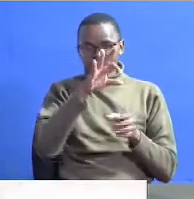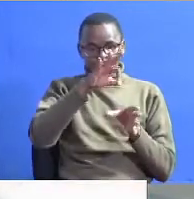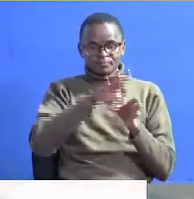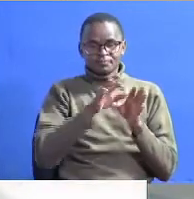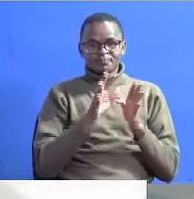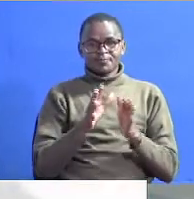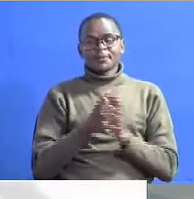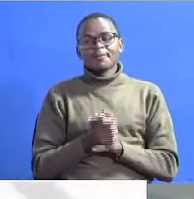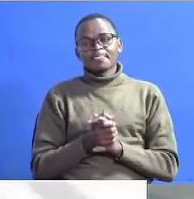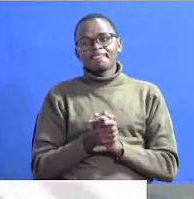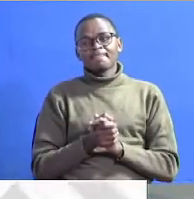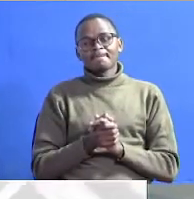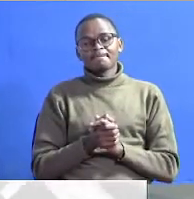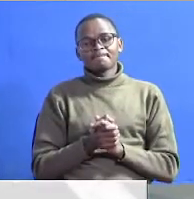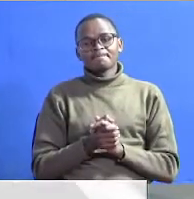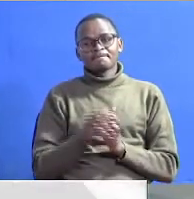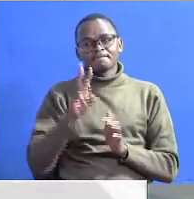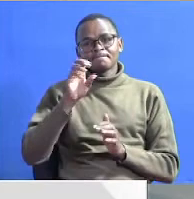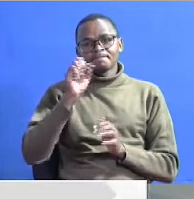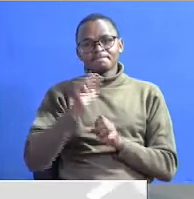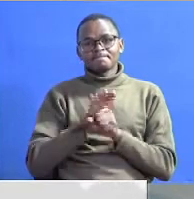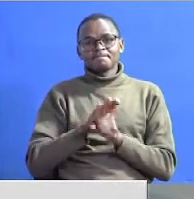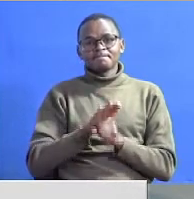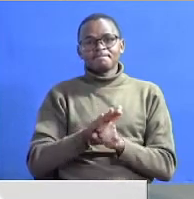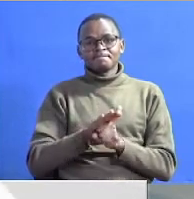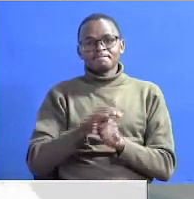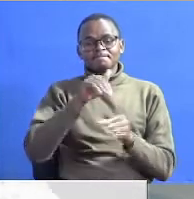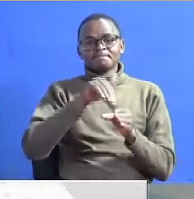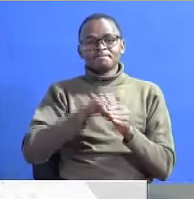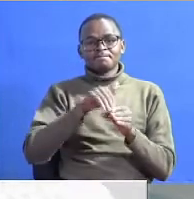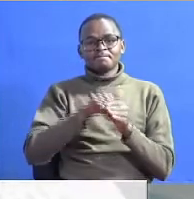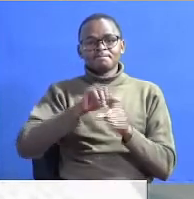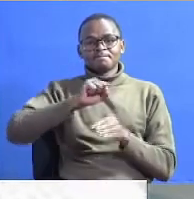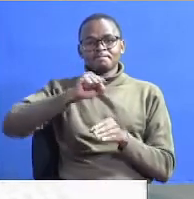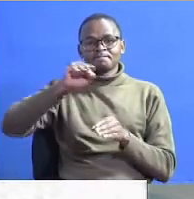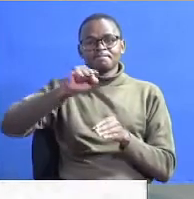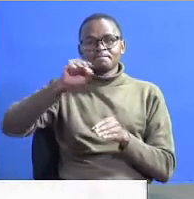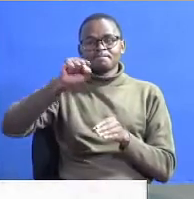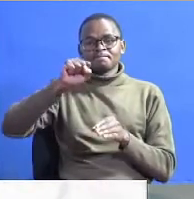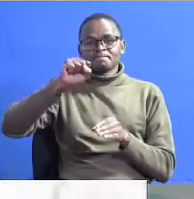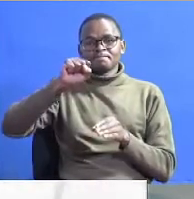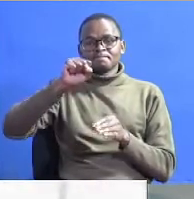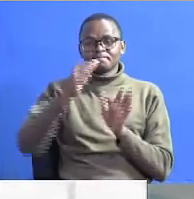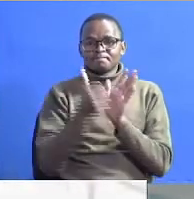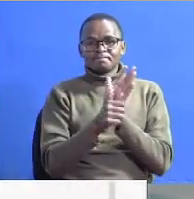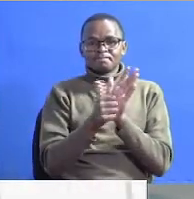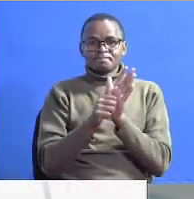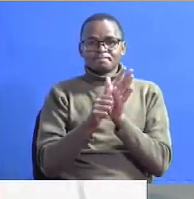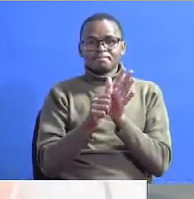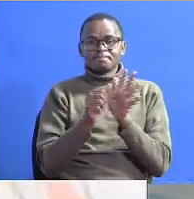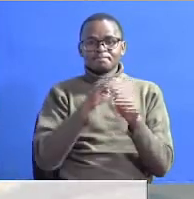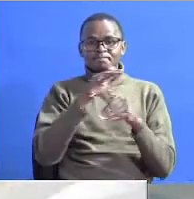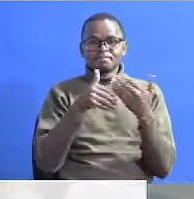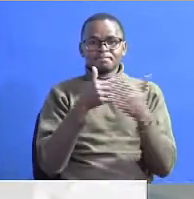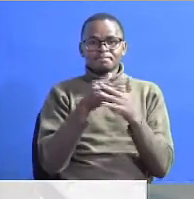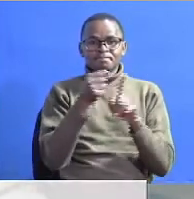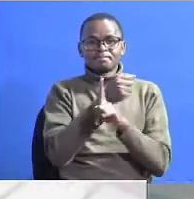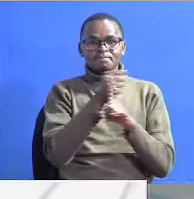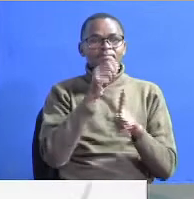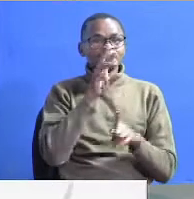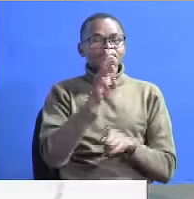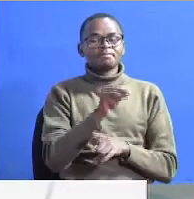voters. Okay. He was forced into political oblivion where everybody was fighting against